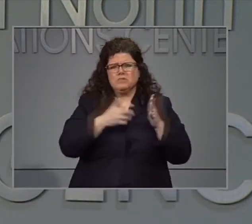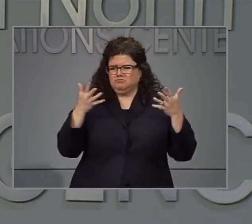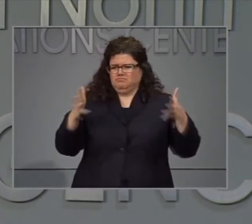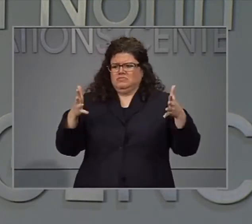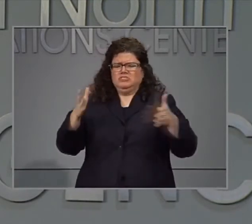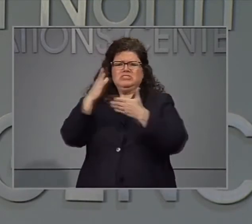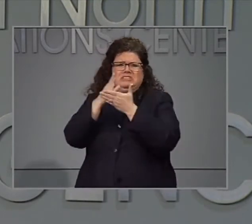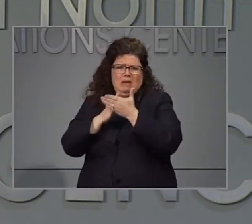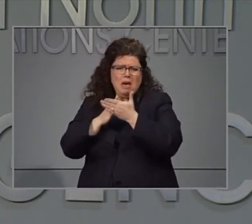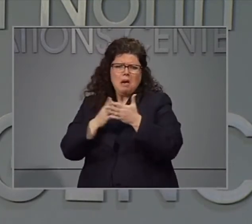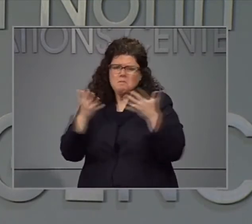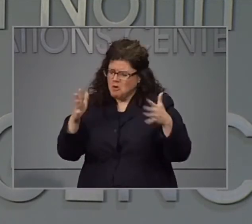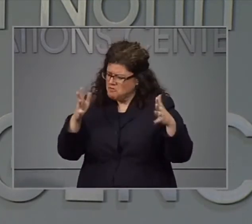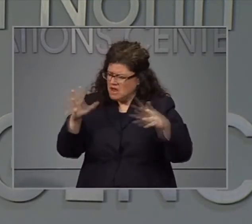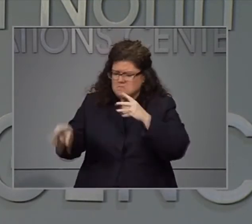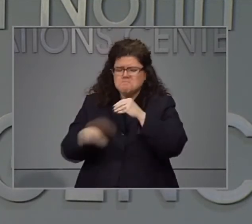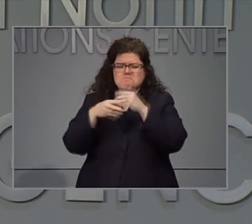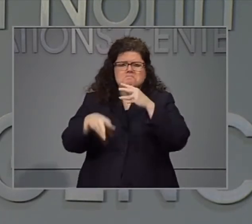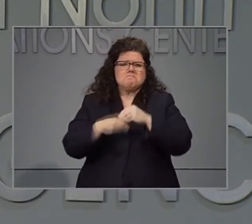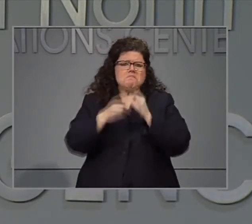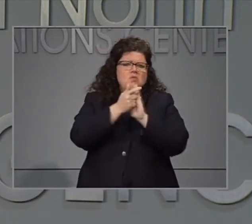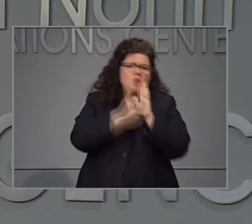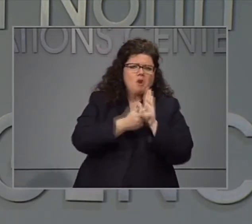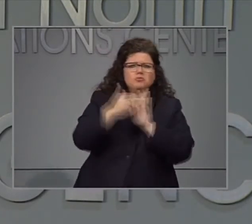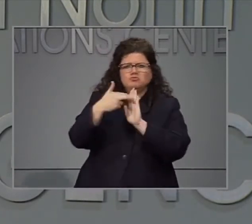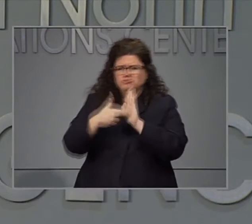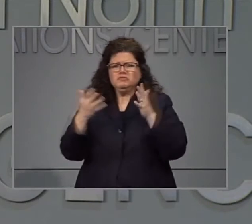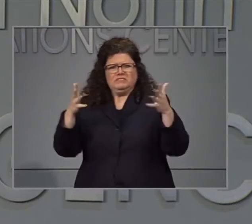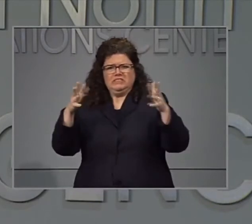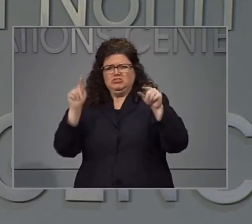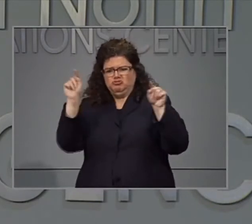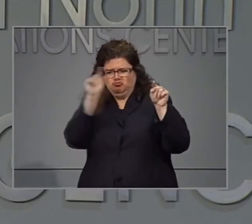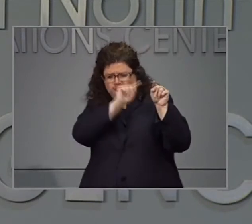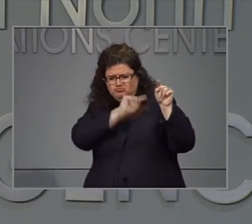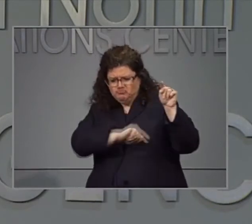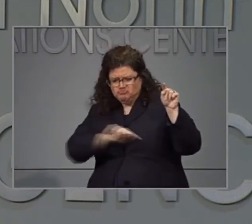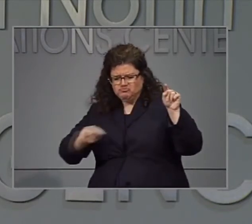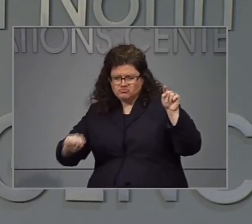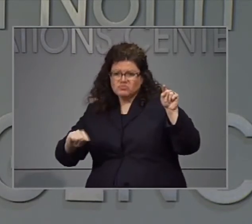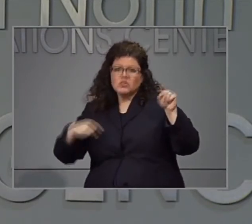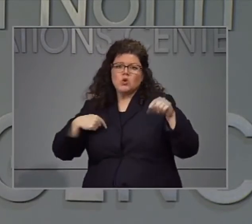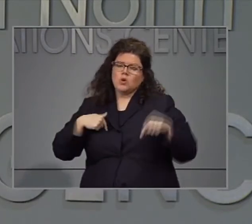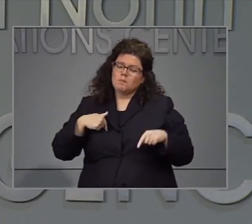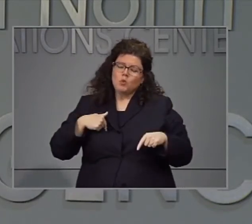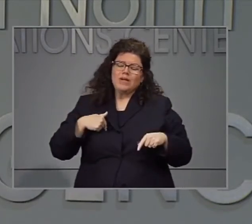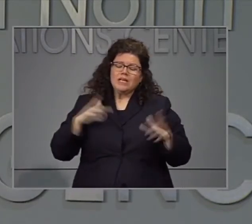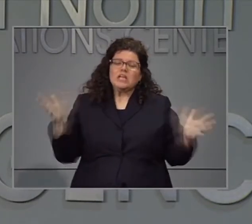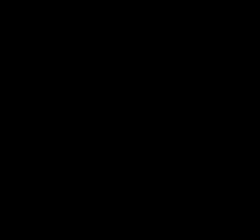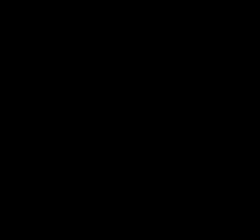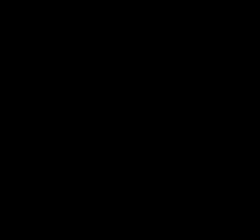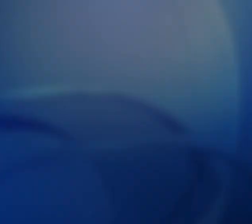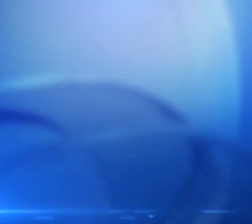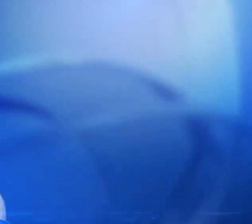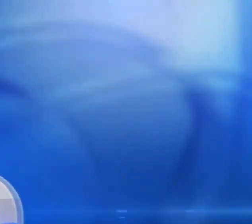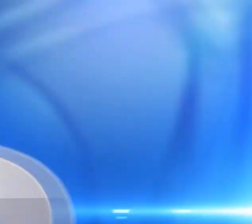some interventions. And we're going to continue to encourage everybody to do